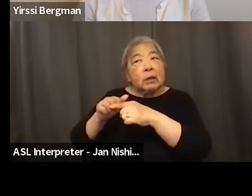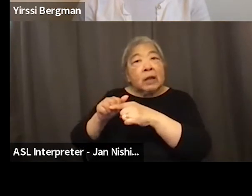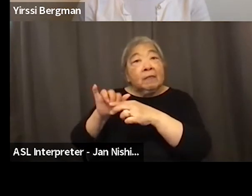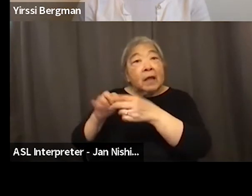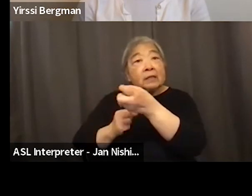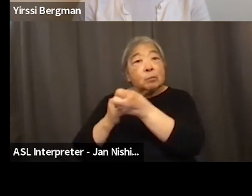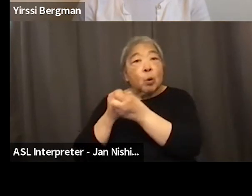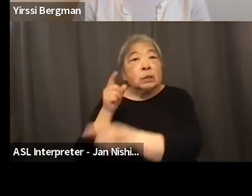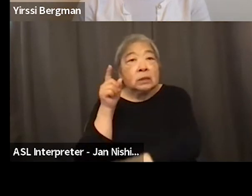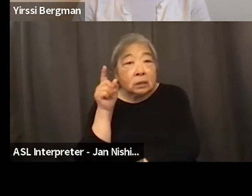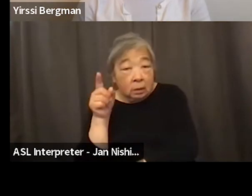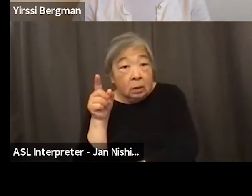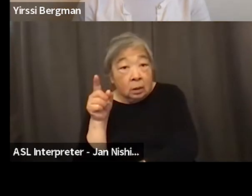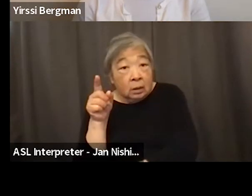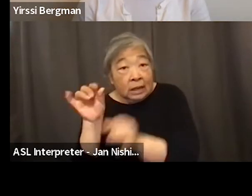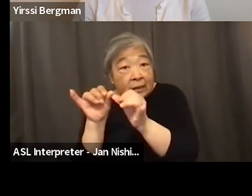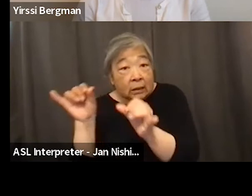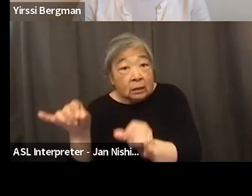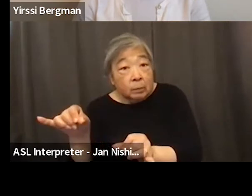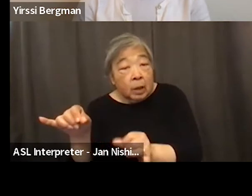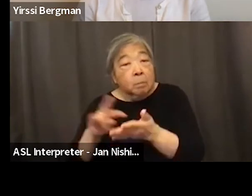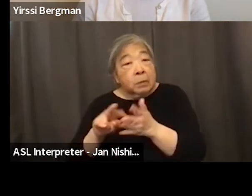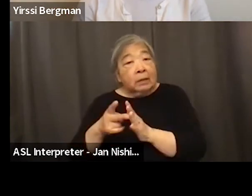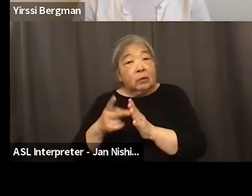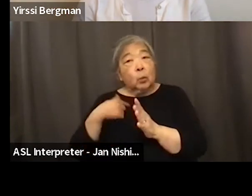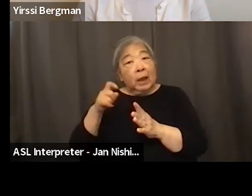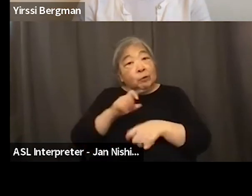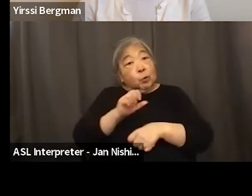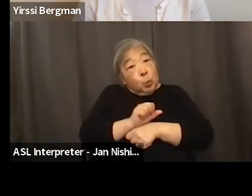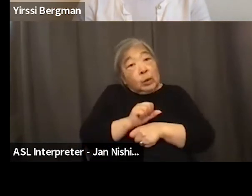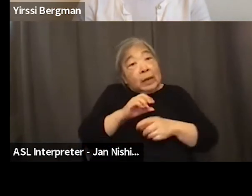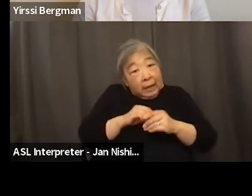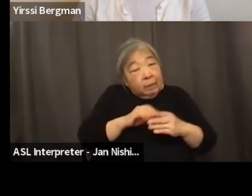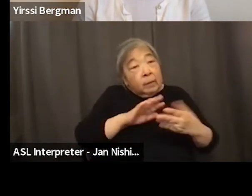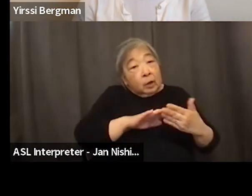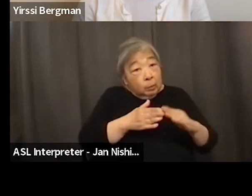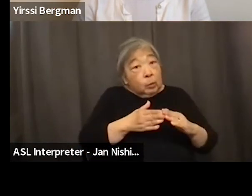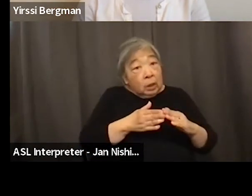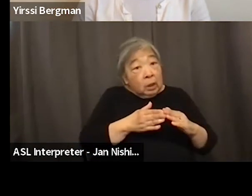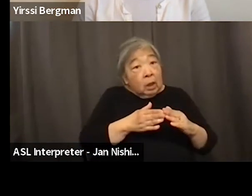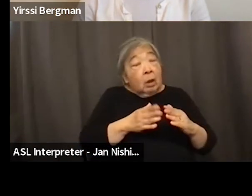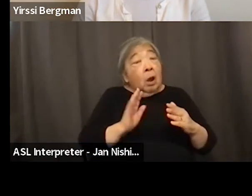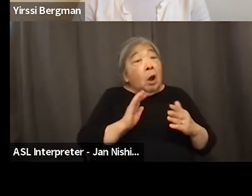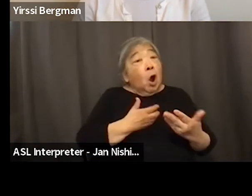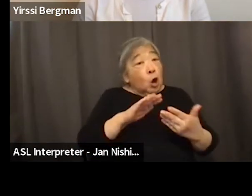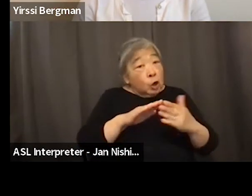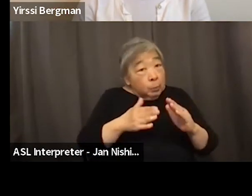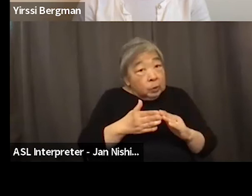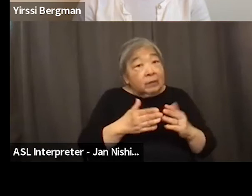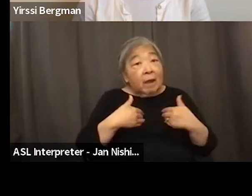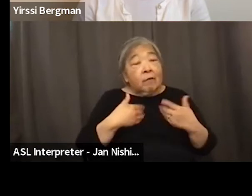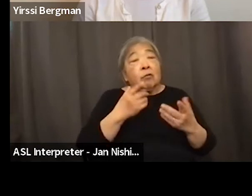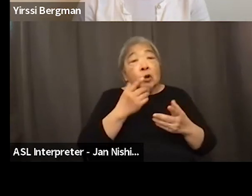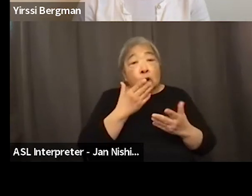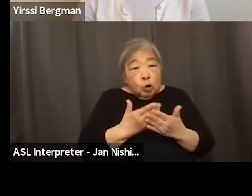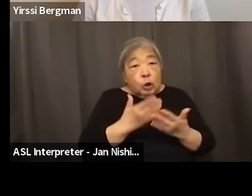right? That also then means that we work within the community, I would say, such that our communities are well-resourced. So if we